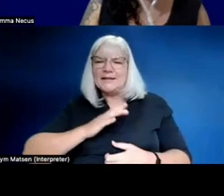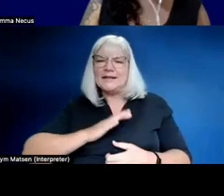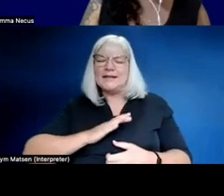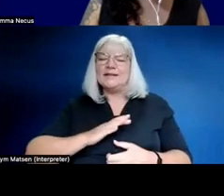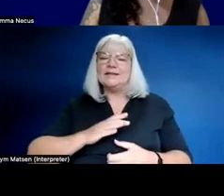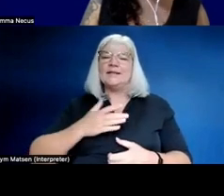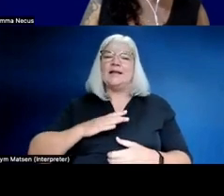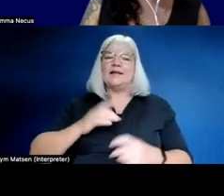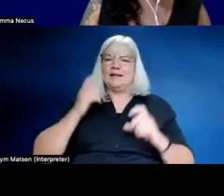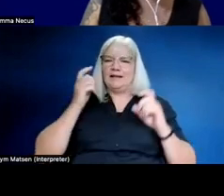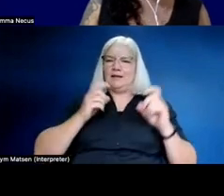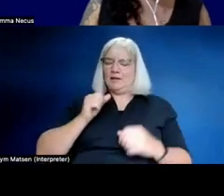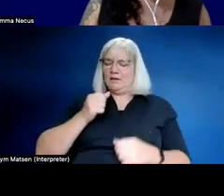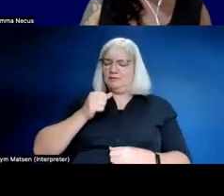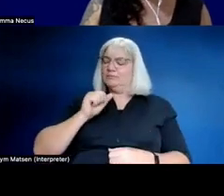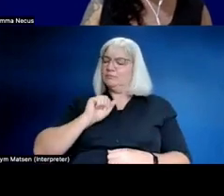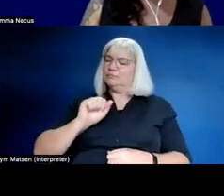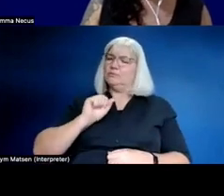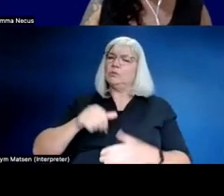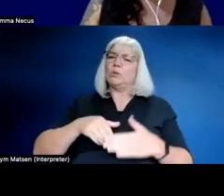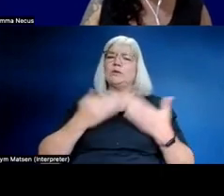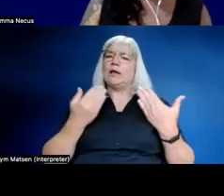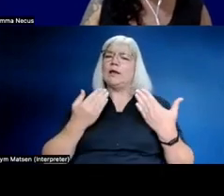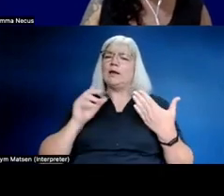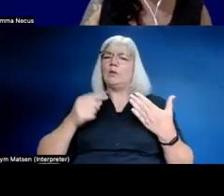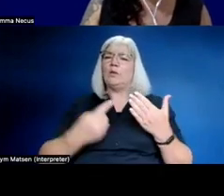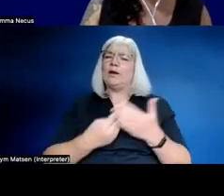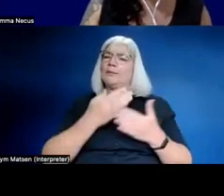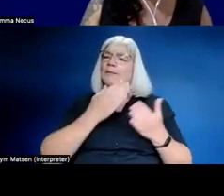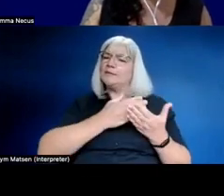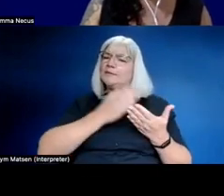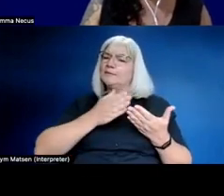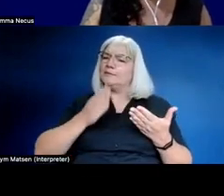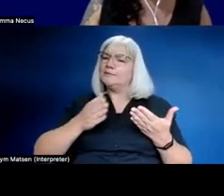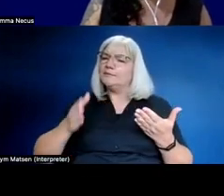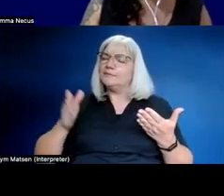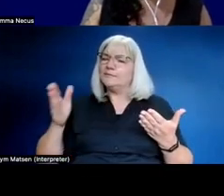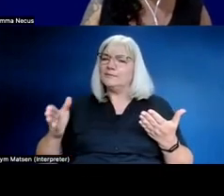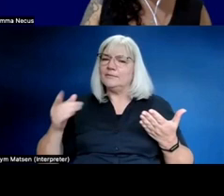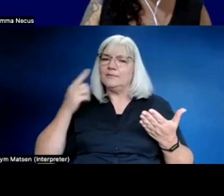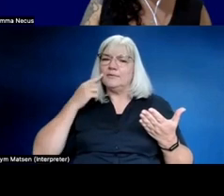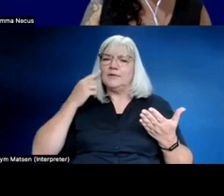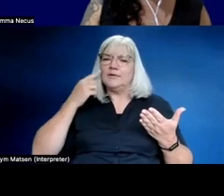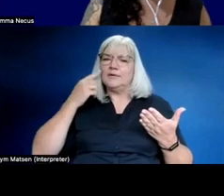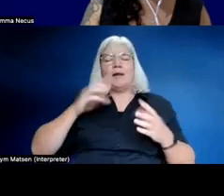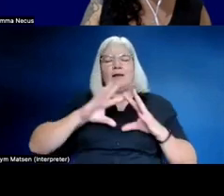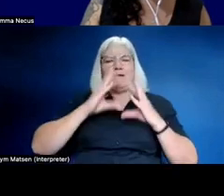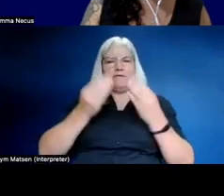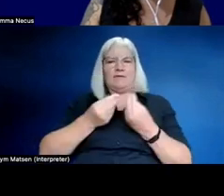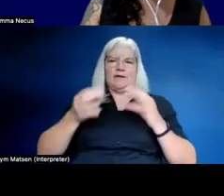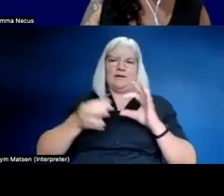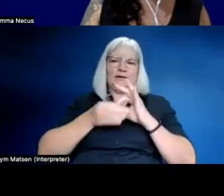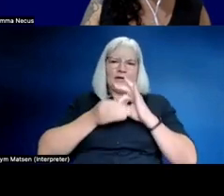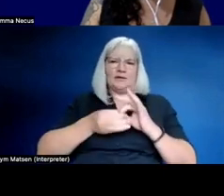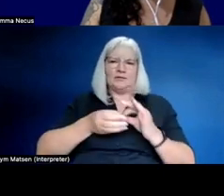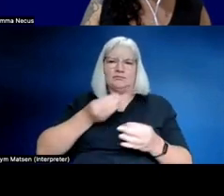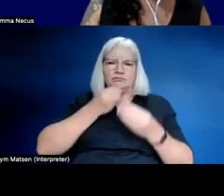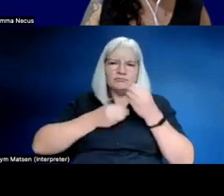your typical day. We need to consider all elements of a mealtime and how we can involve the child in each